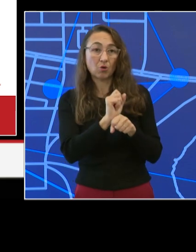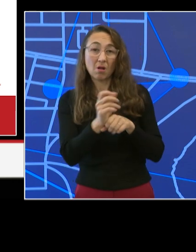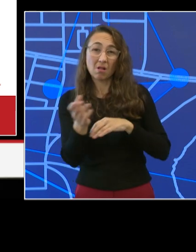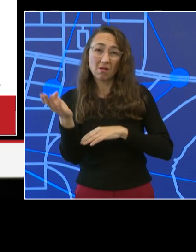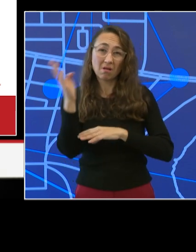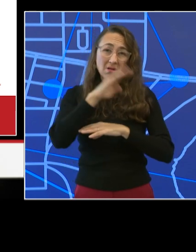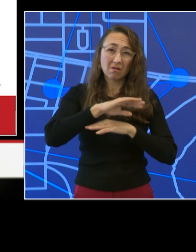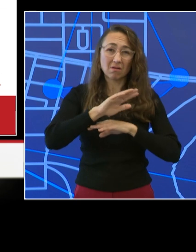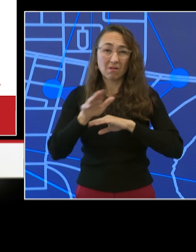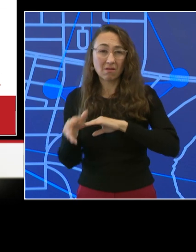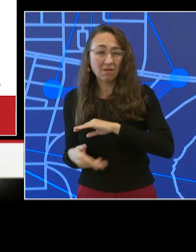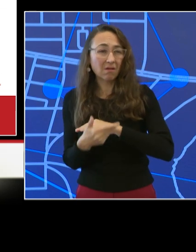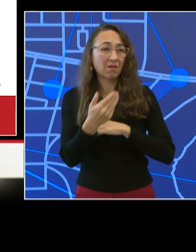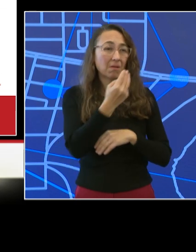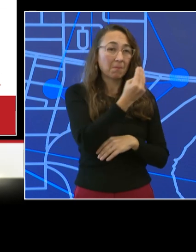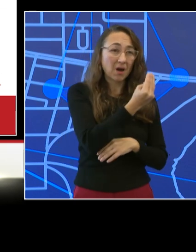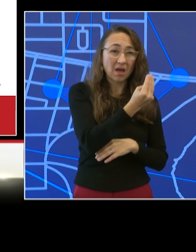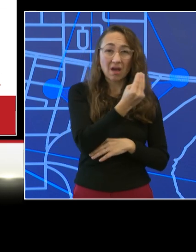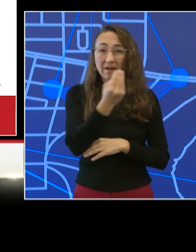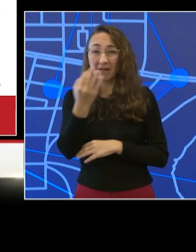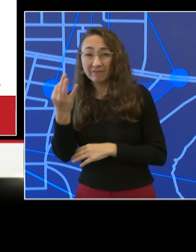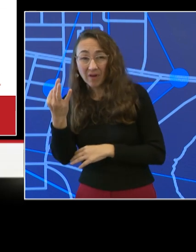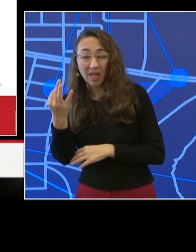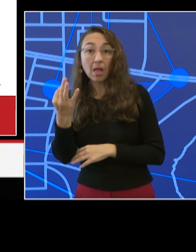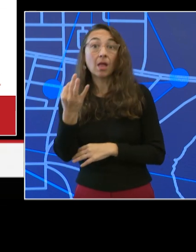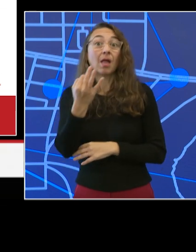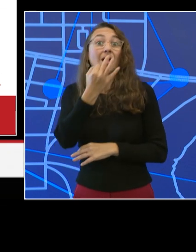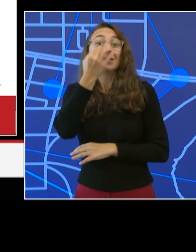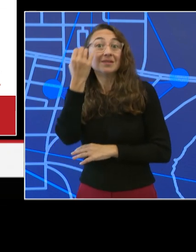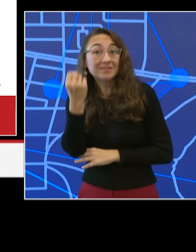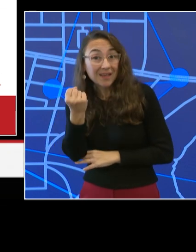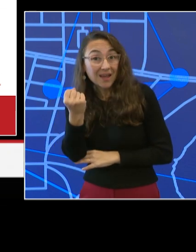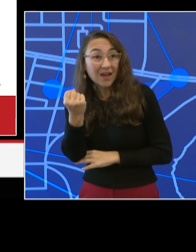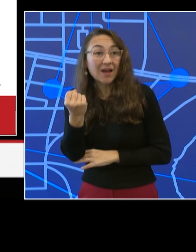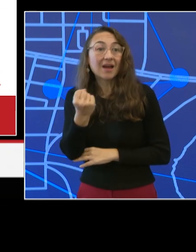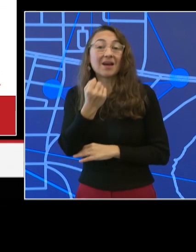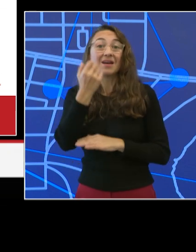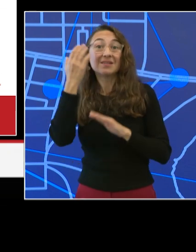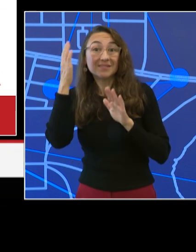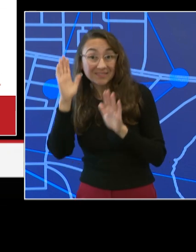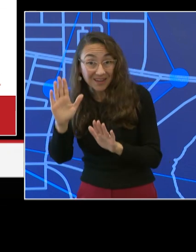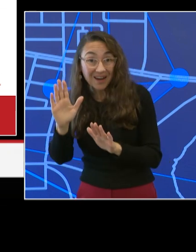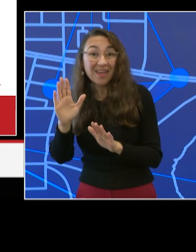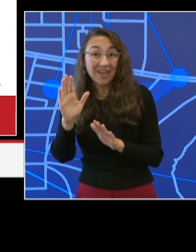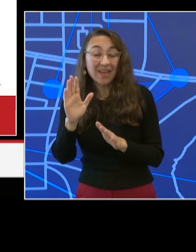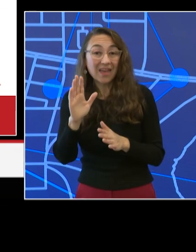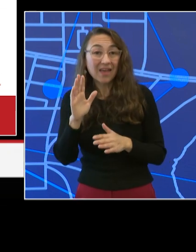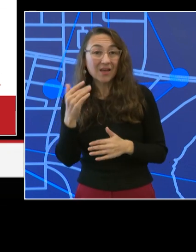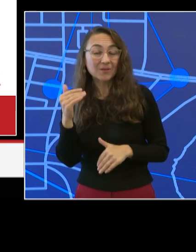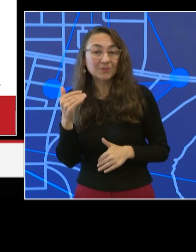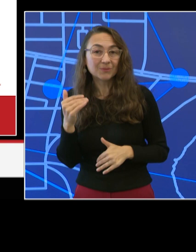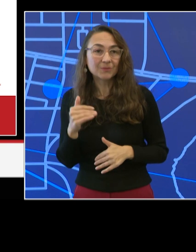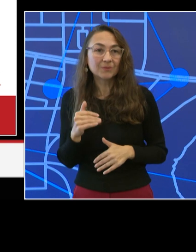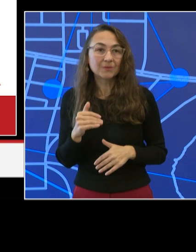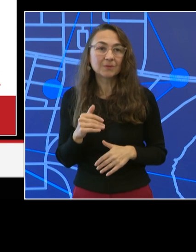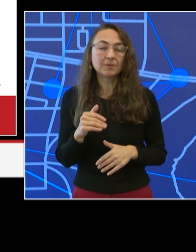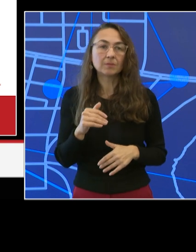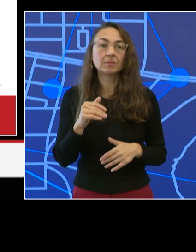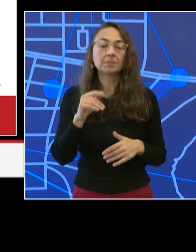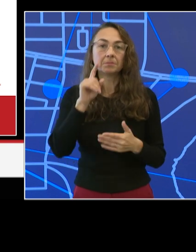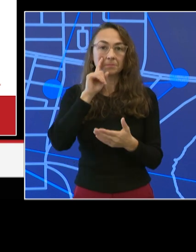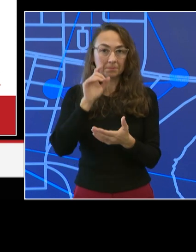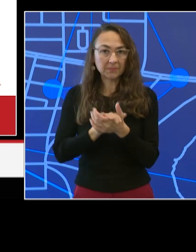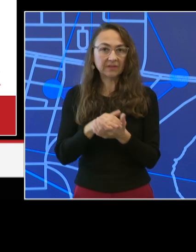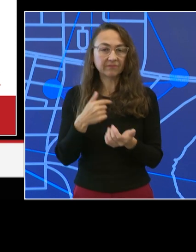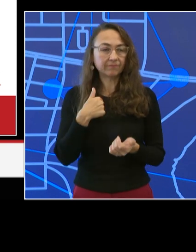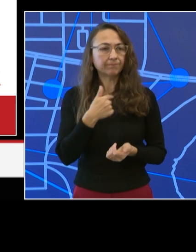to us, what it looks like to have a whole of government approach. We also believe strongly, these are all prevention